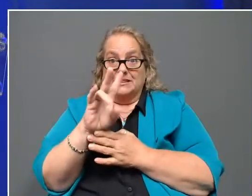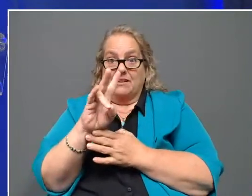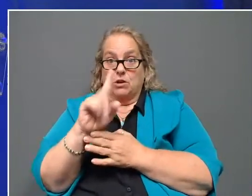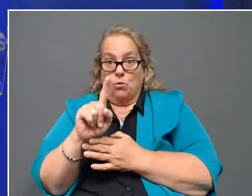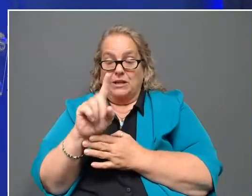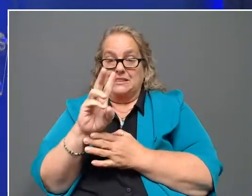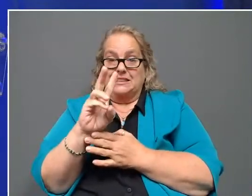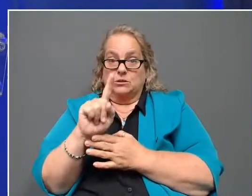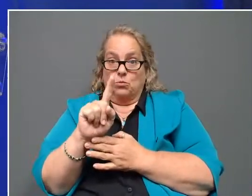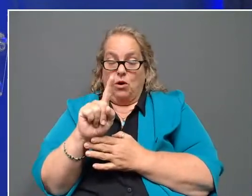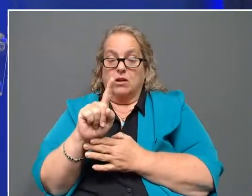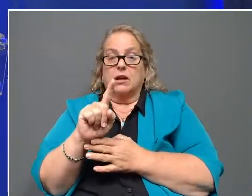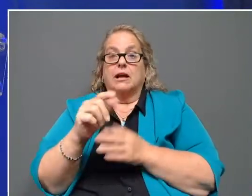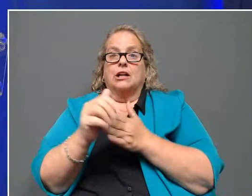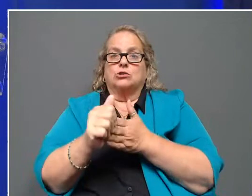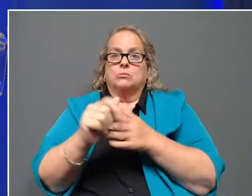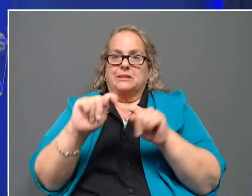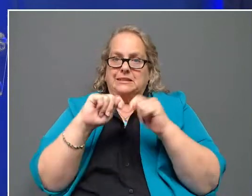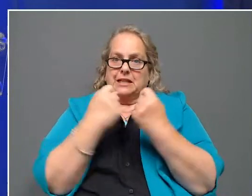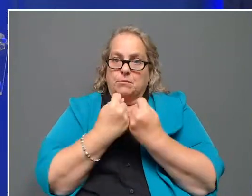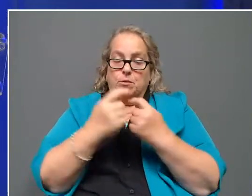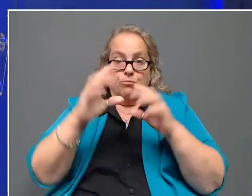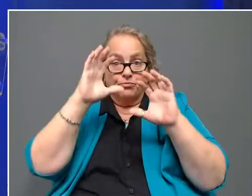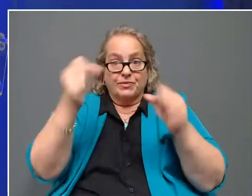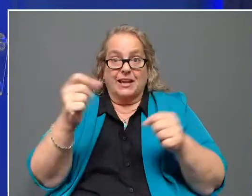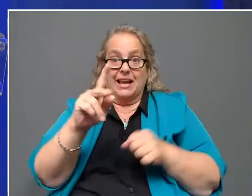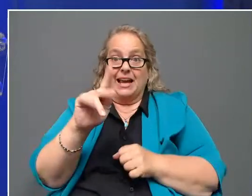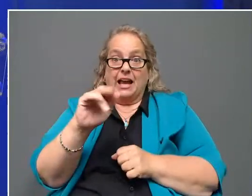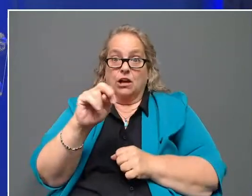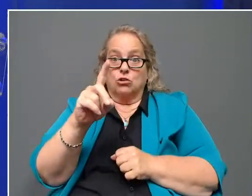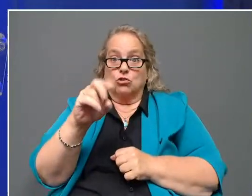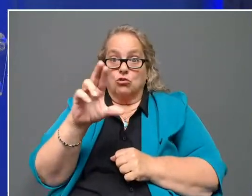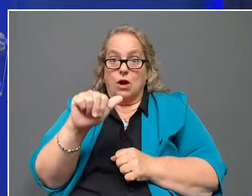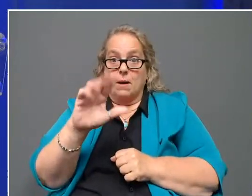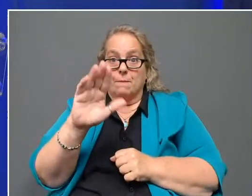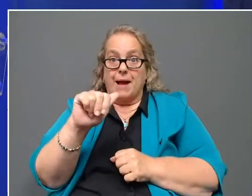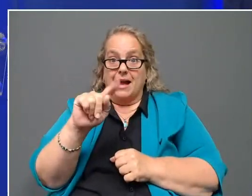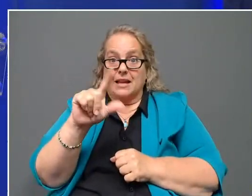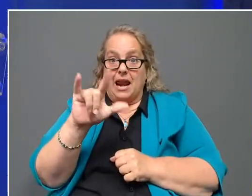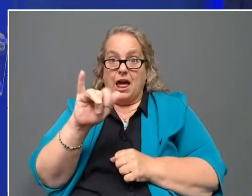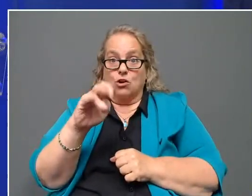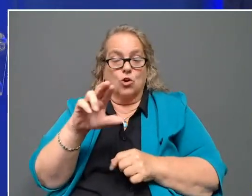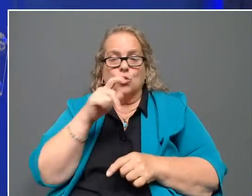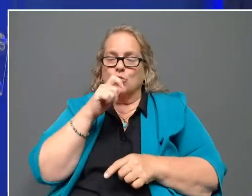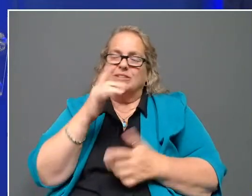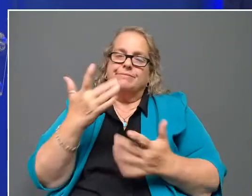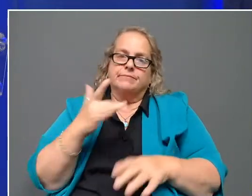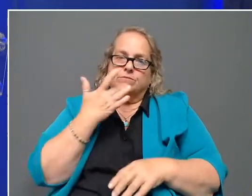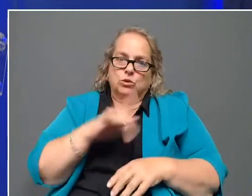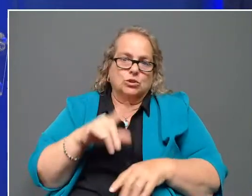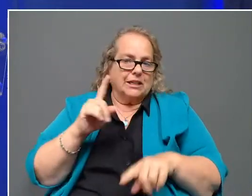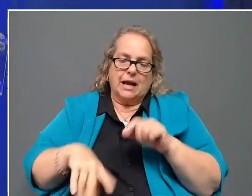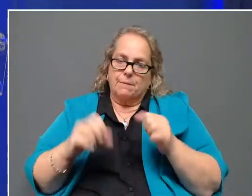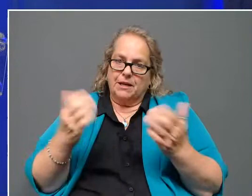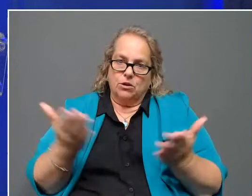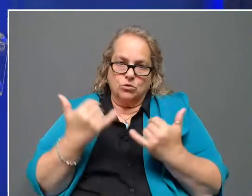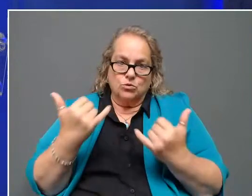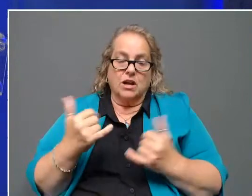President Kendra Batliner, who unfortunately can't be here today, Vice President Brad